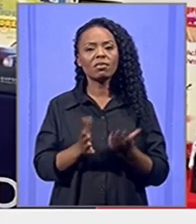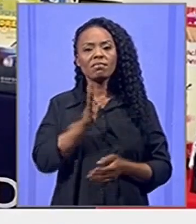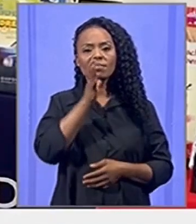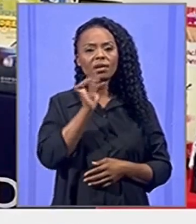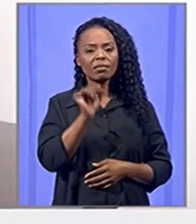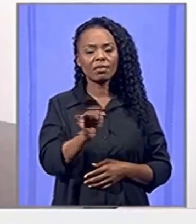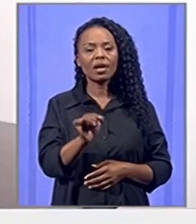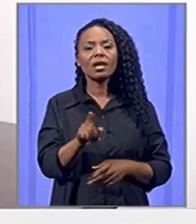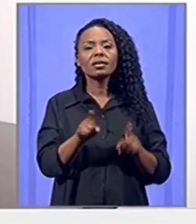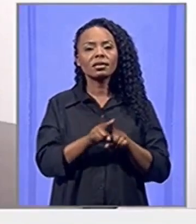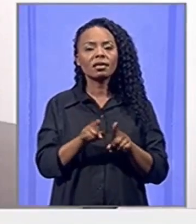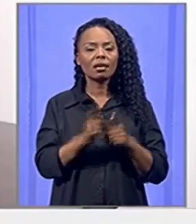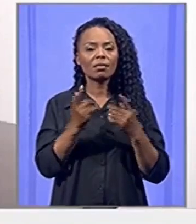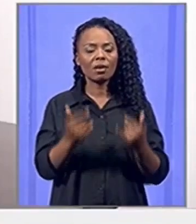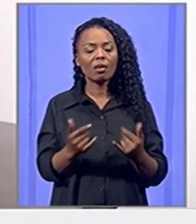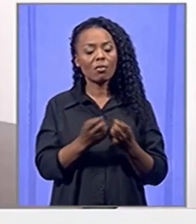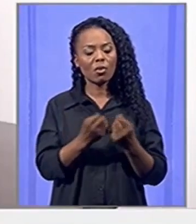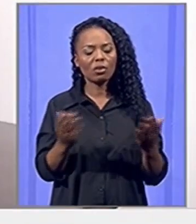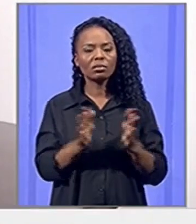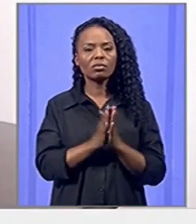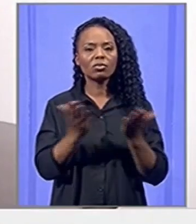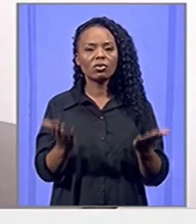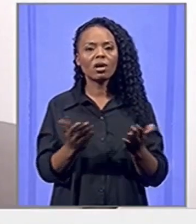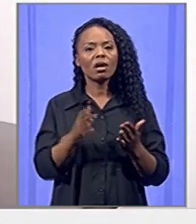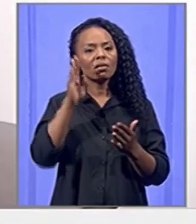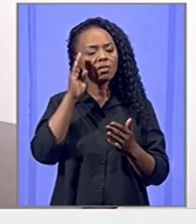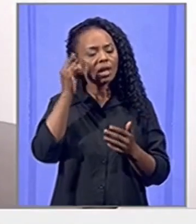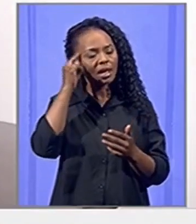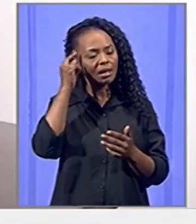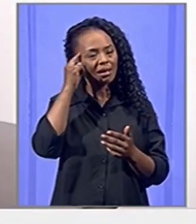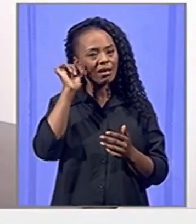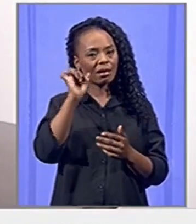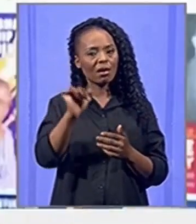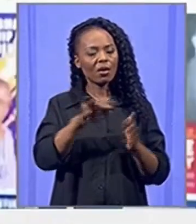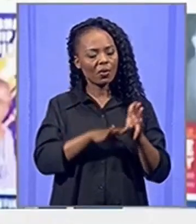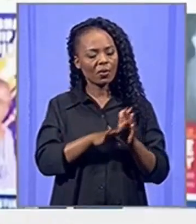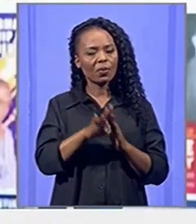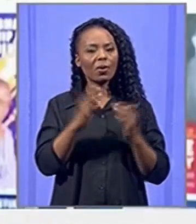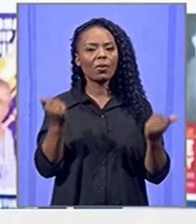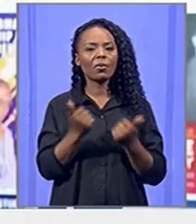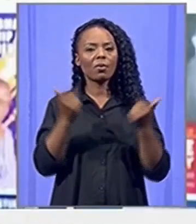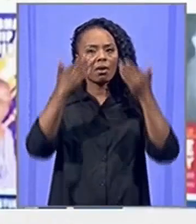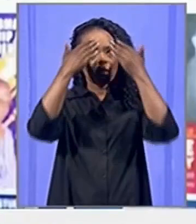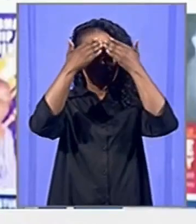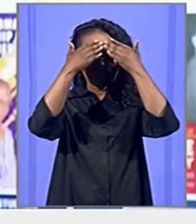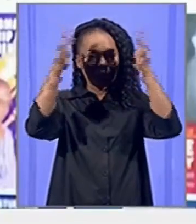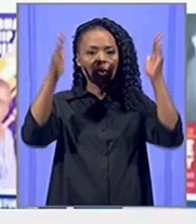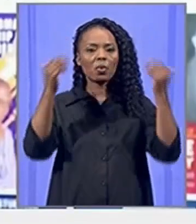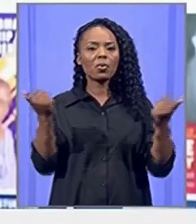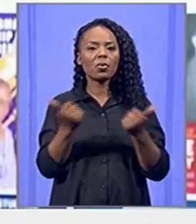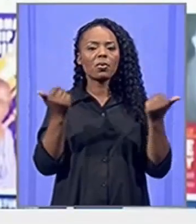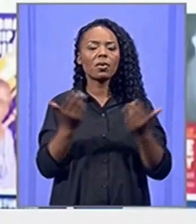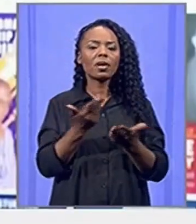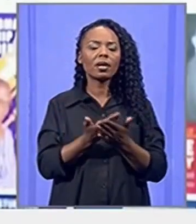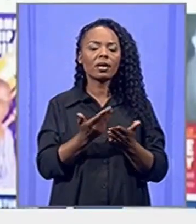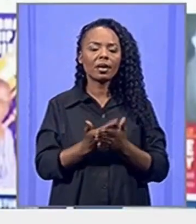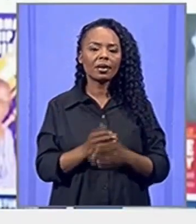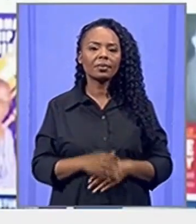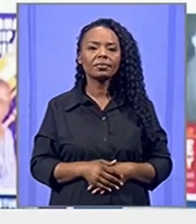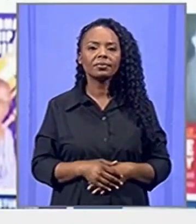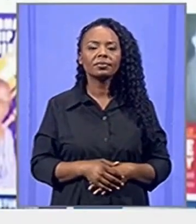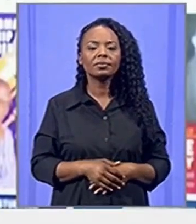mme tumelo ke hore dibuka di tjhorisa kelello. Ngola buka ke ho etsa hore ditaba tsa hao di tsebahale le ho lemosa setjhaba le